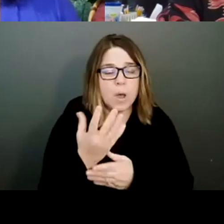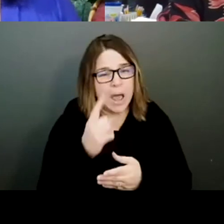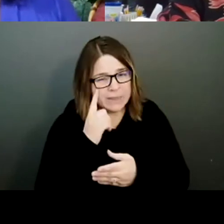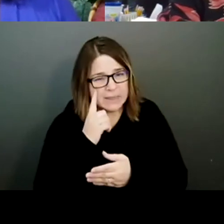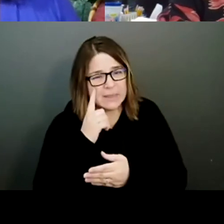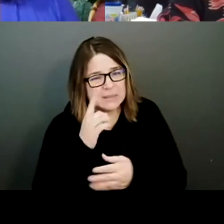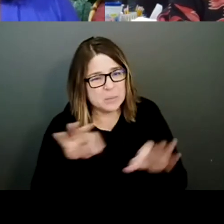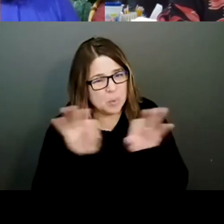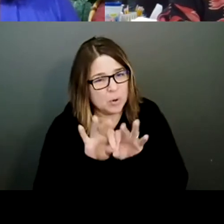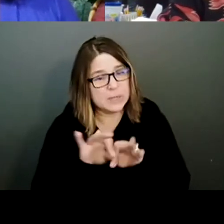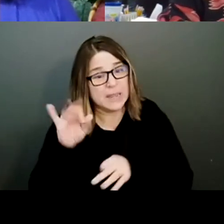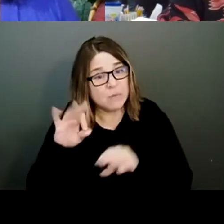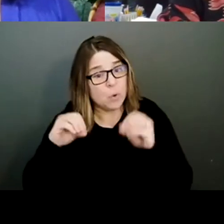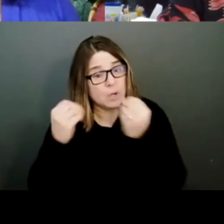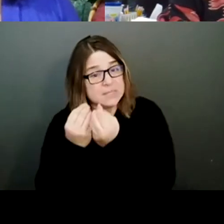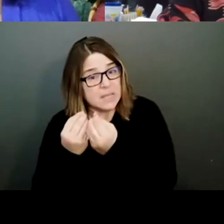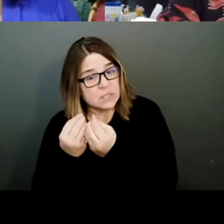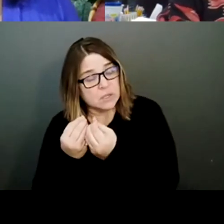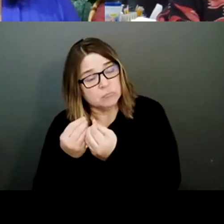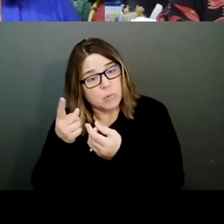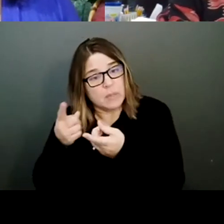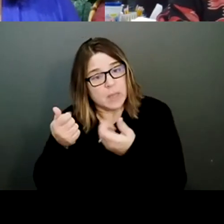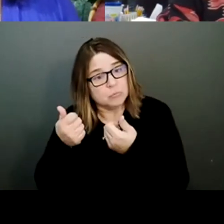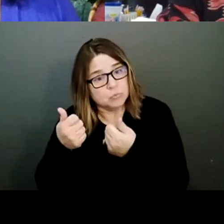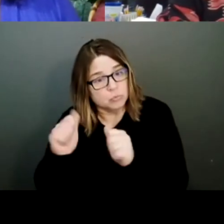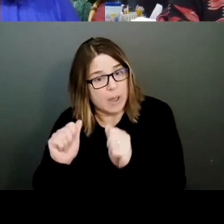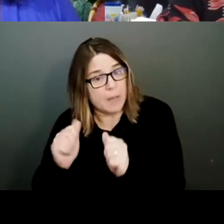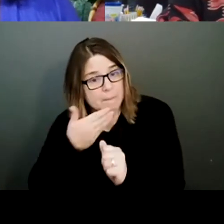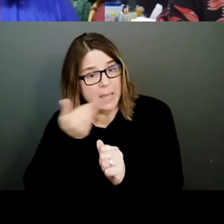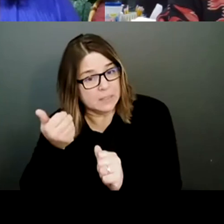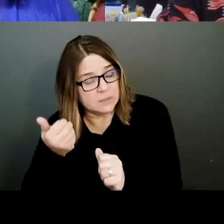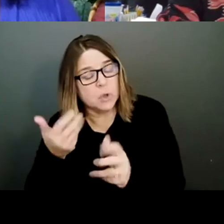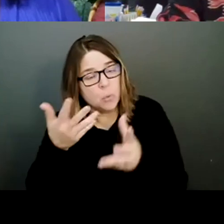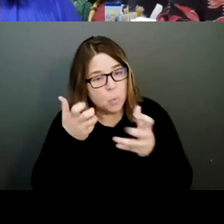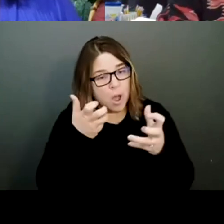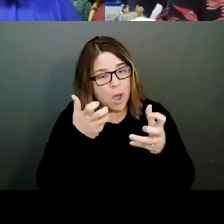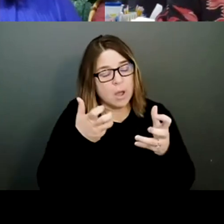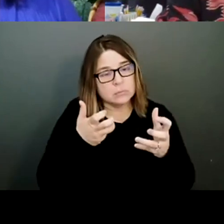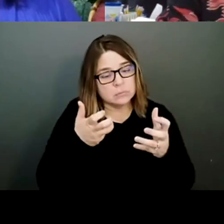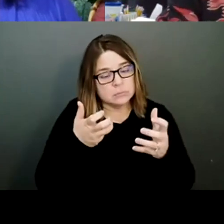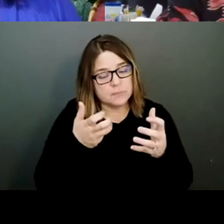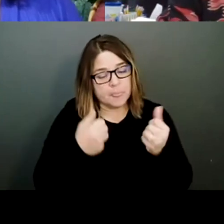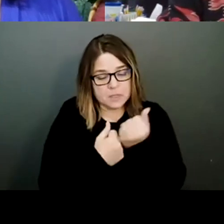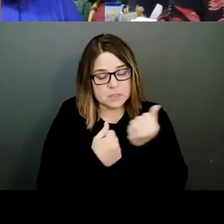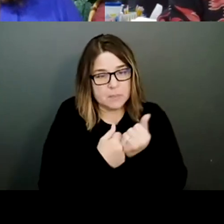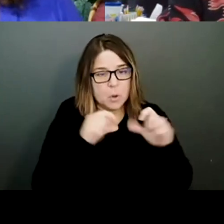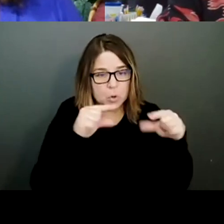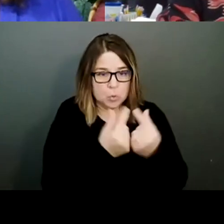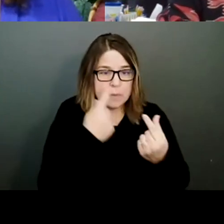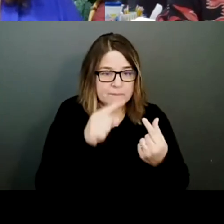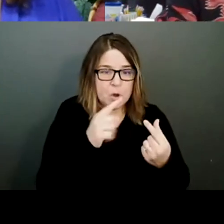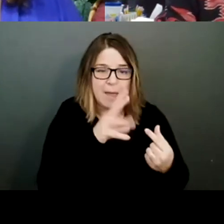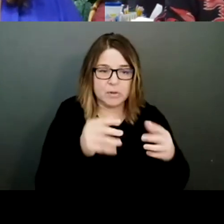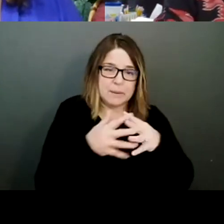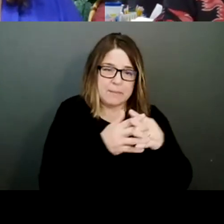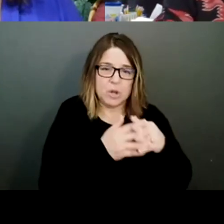even well-meaning, wants to create a support group for African heritage caregivers, probably not going to